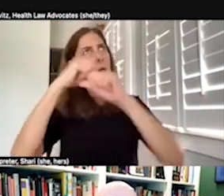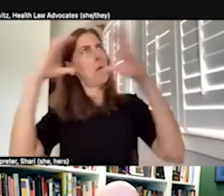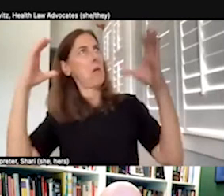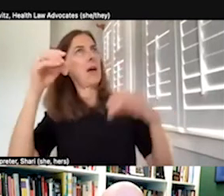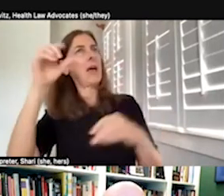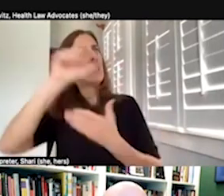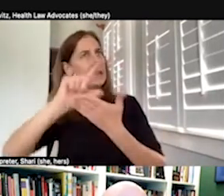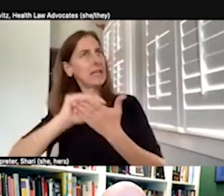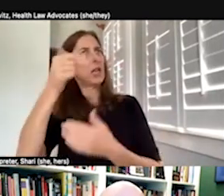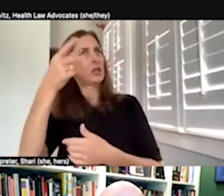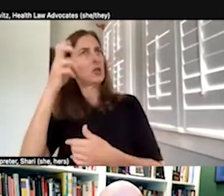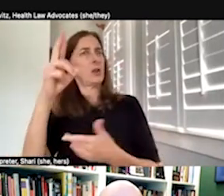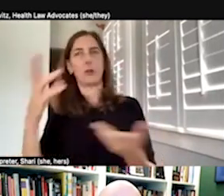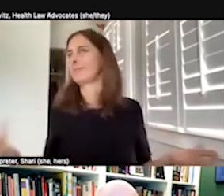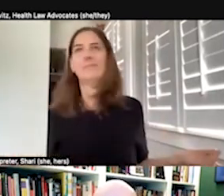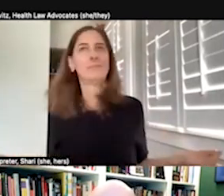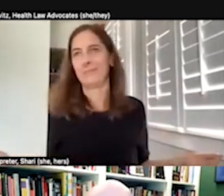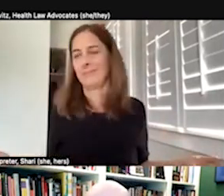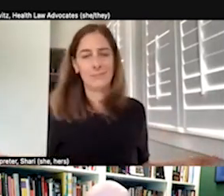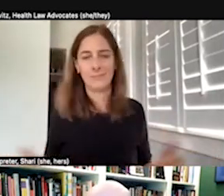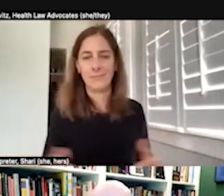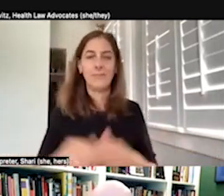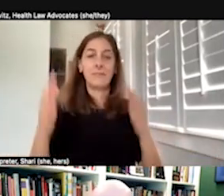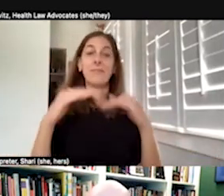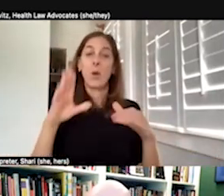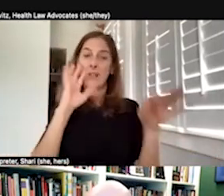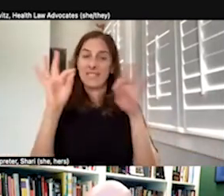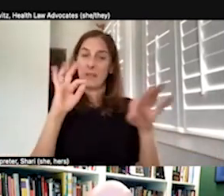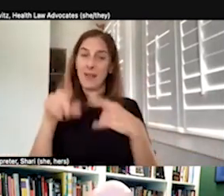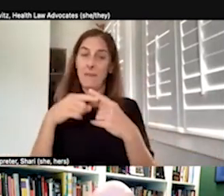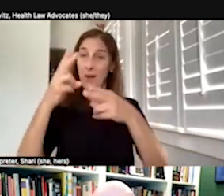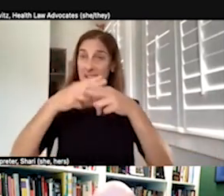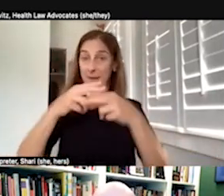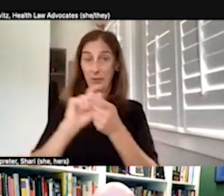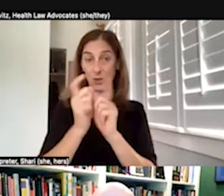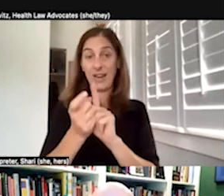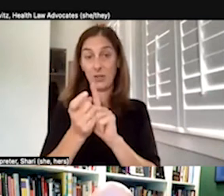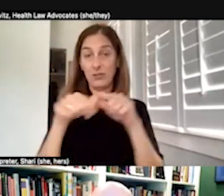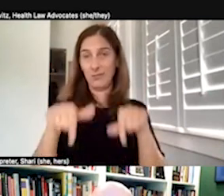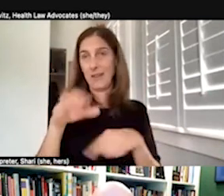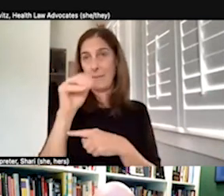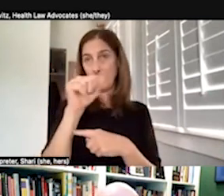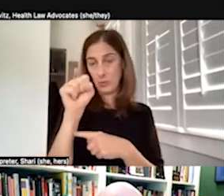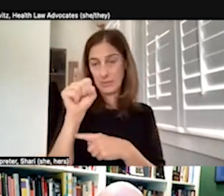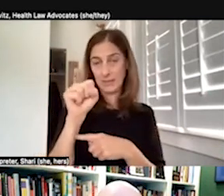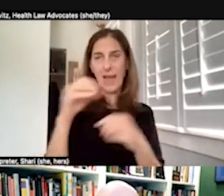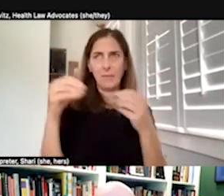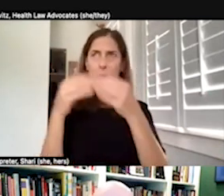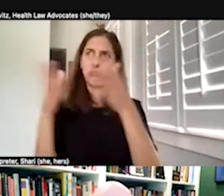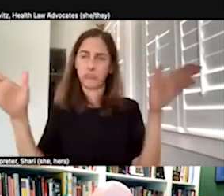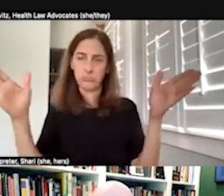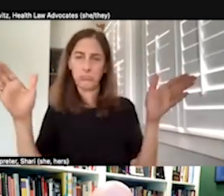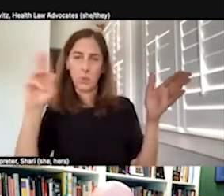more specifically to name changes in Massachusetts and a little bit broader as well. But it's important to note that